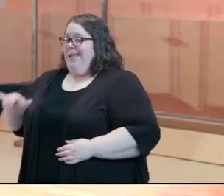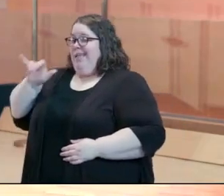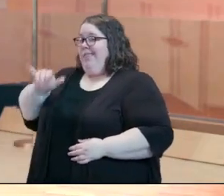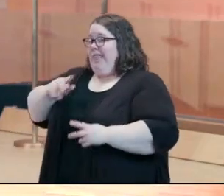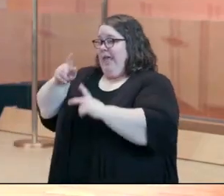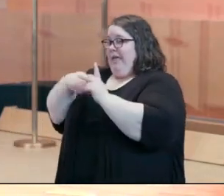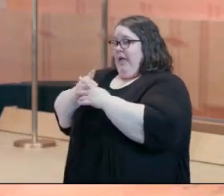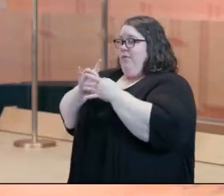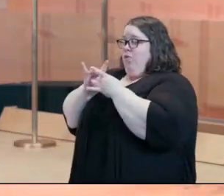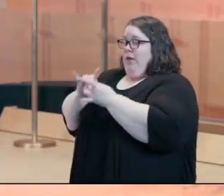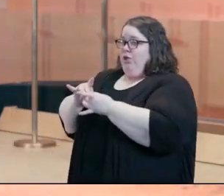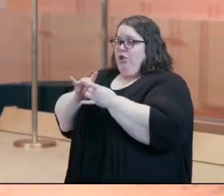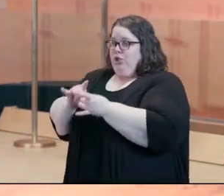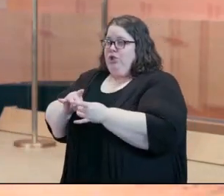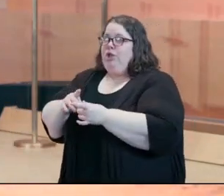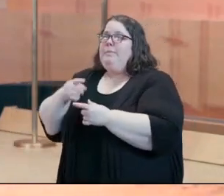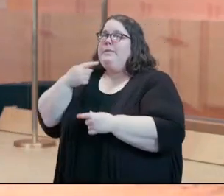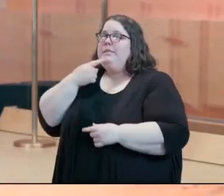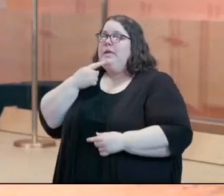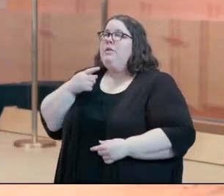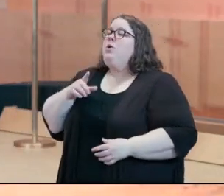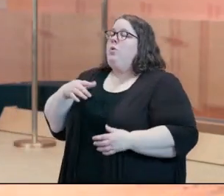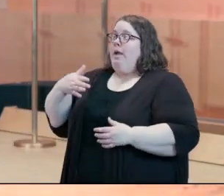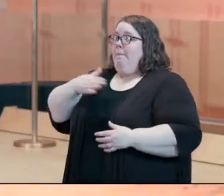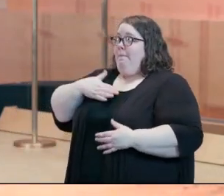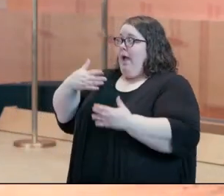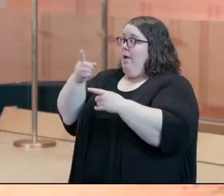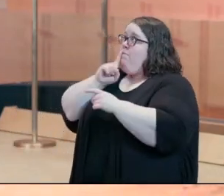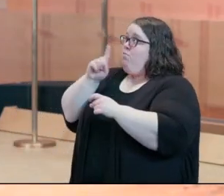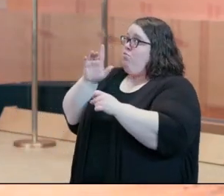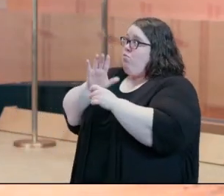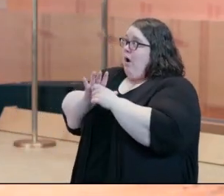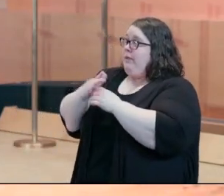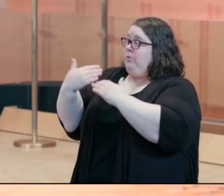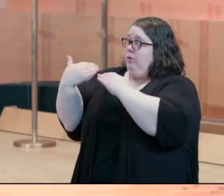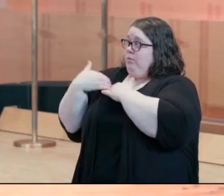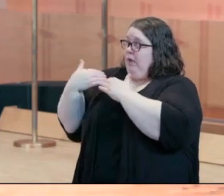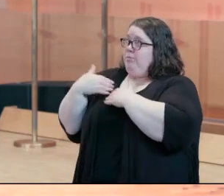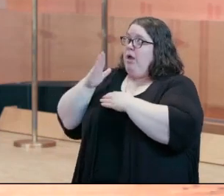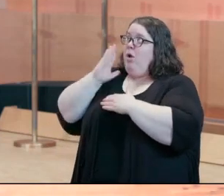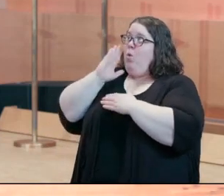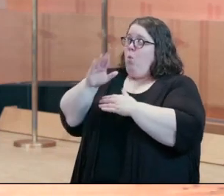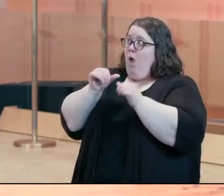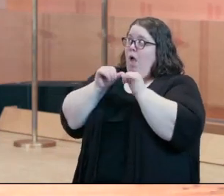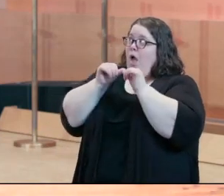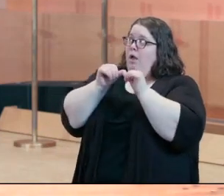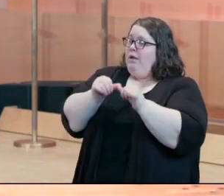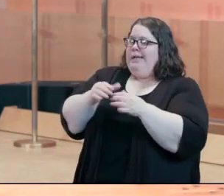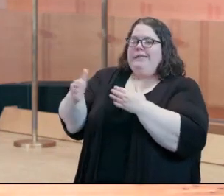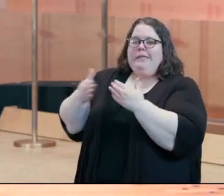will be what I should be whether or not you are what you should be.